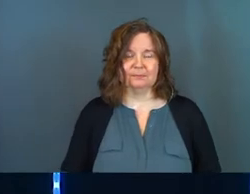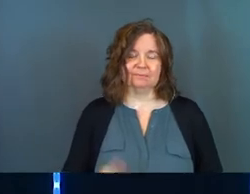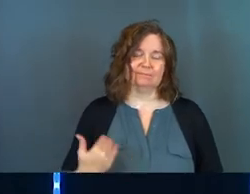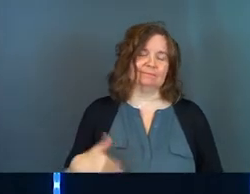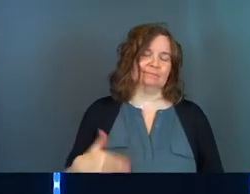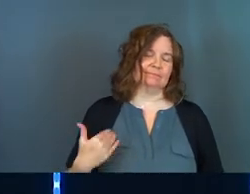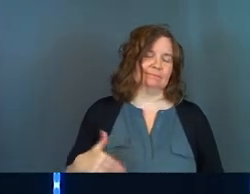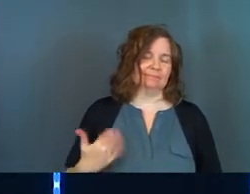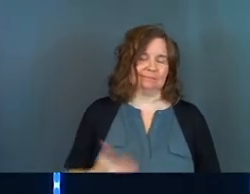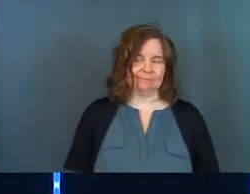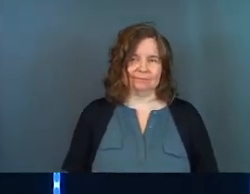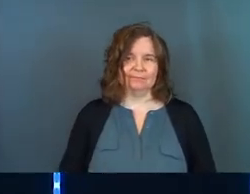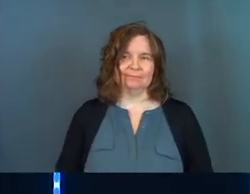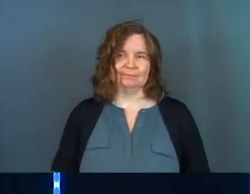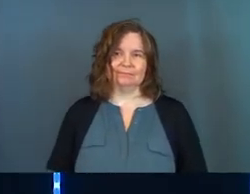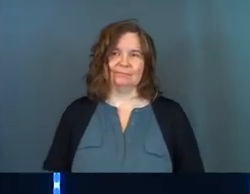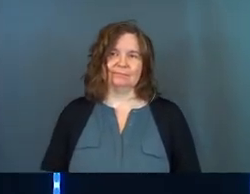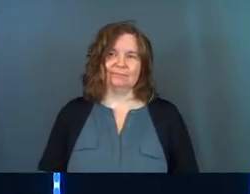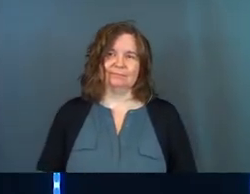Man,